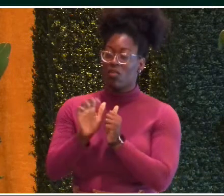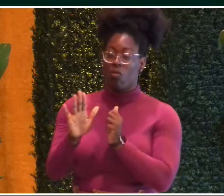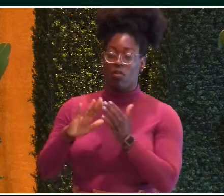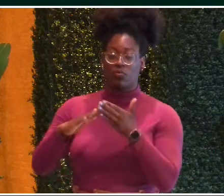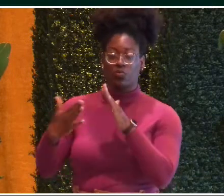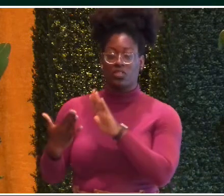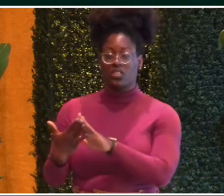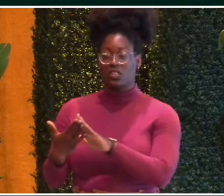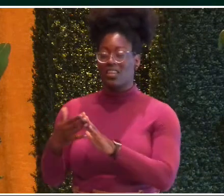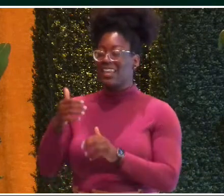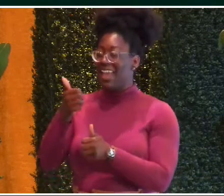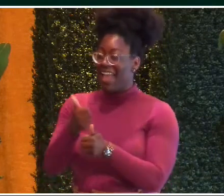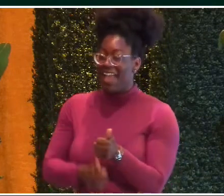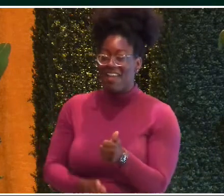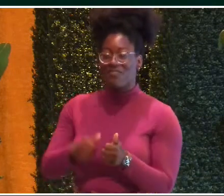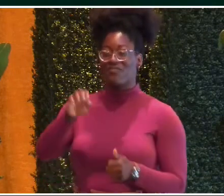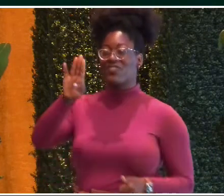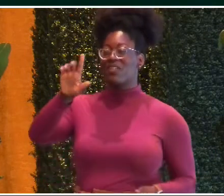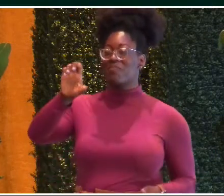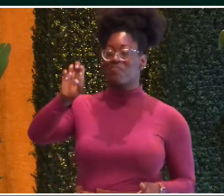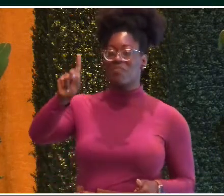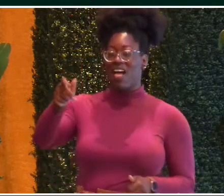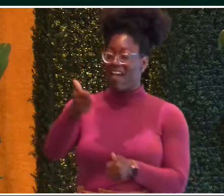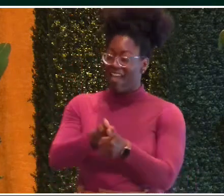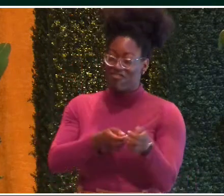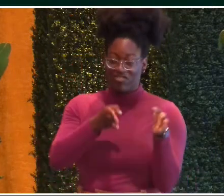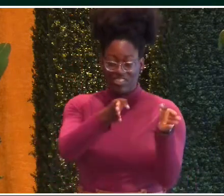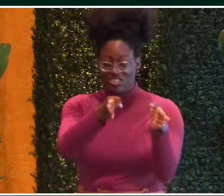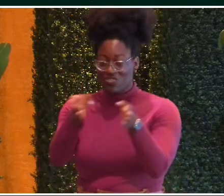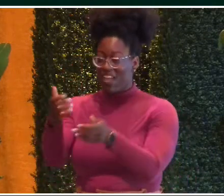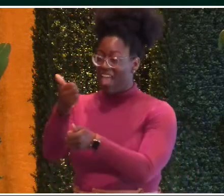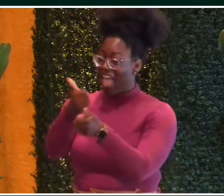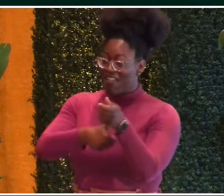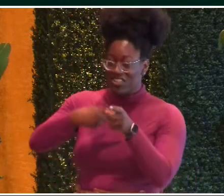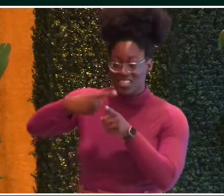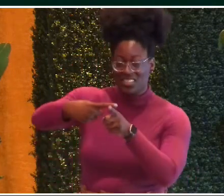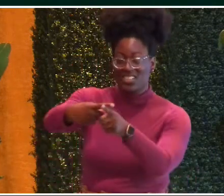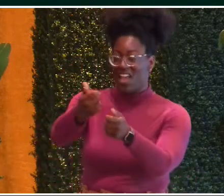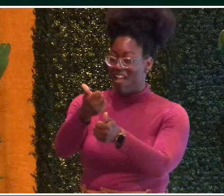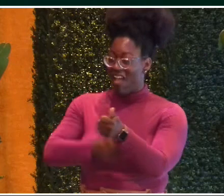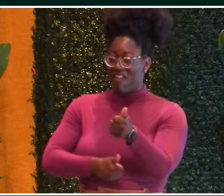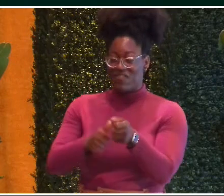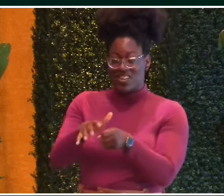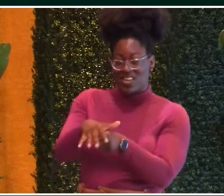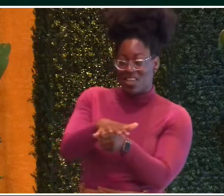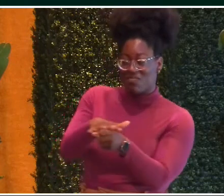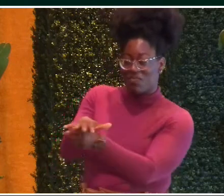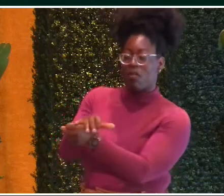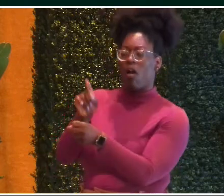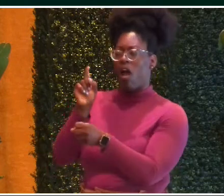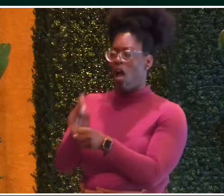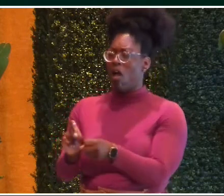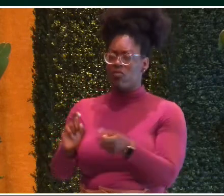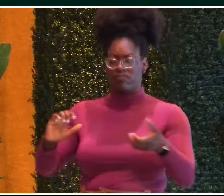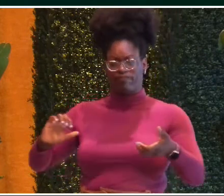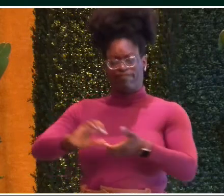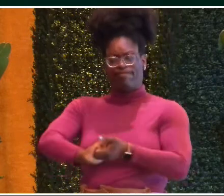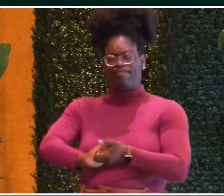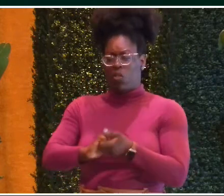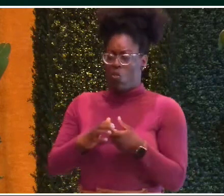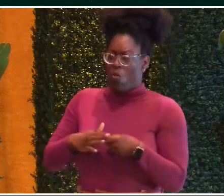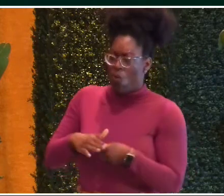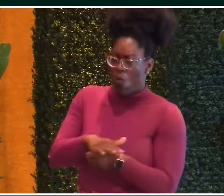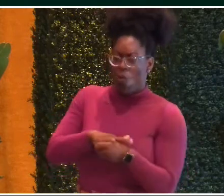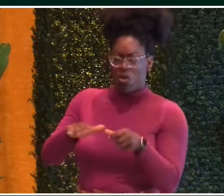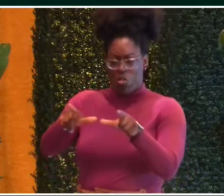danger. And I just want to bring that to the fore because I don't think we're having enough of the conversation about that at the very local level.